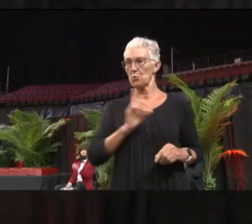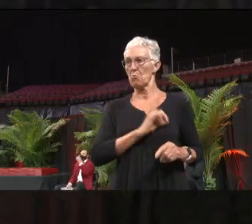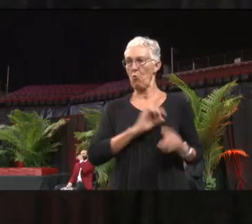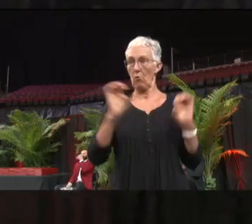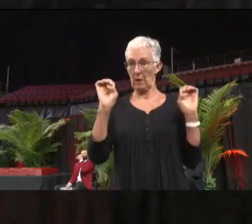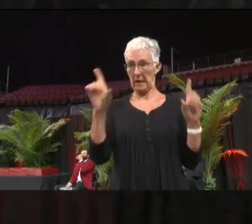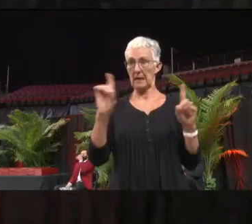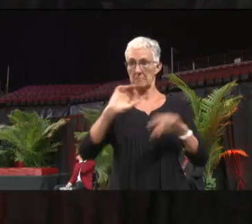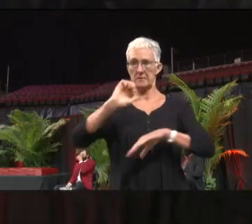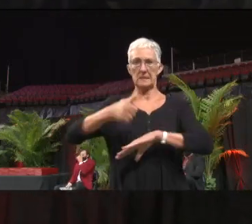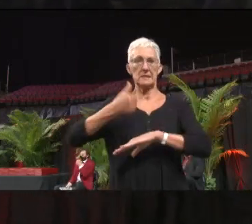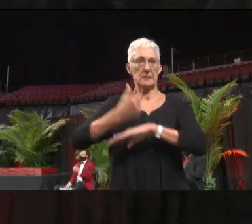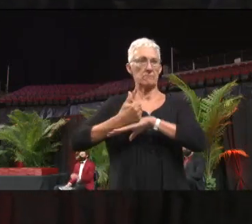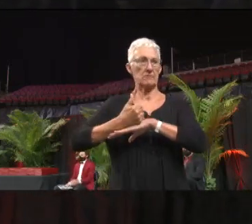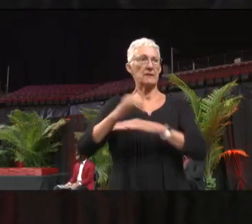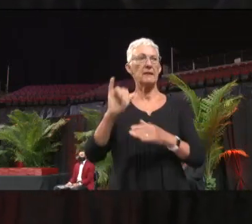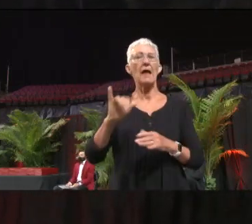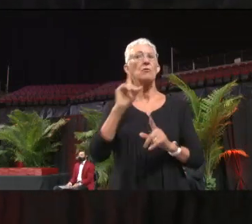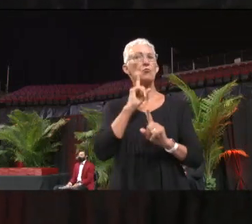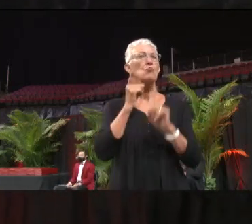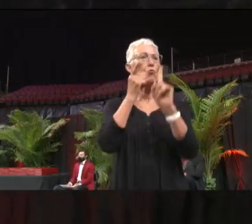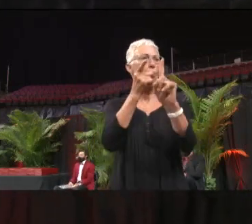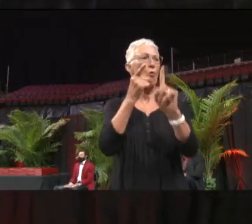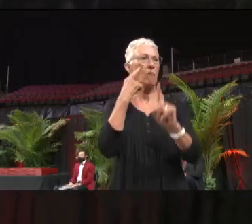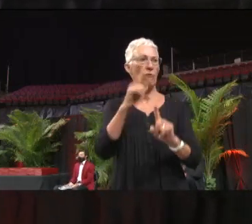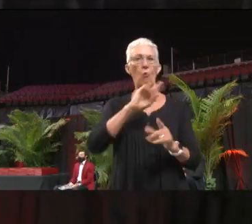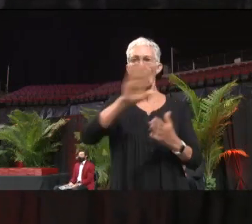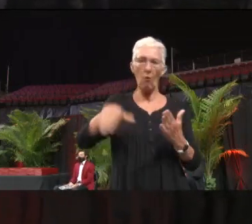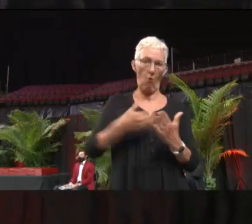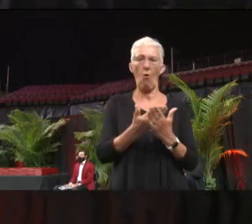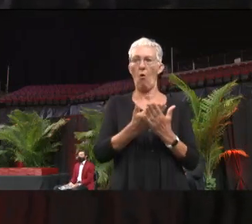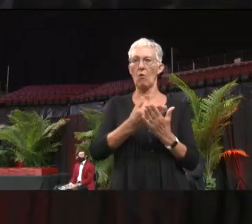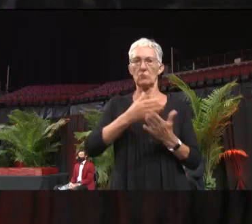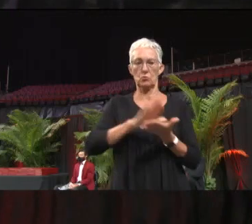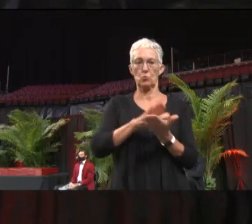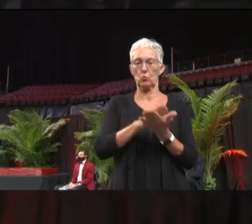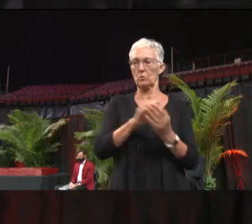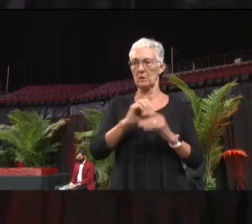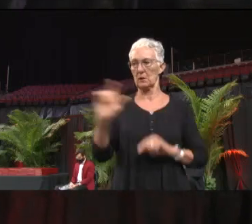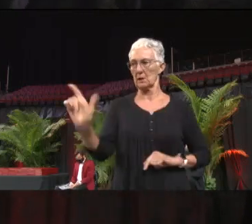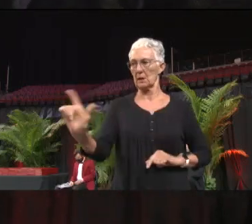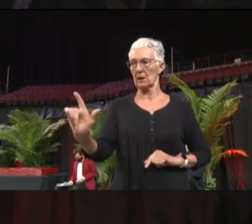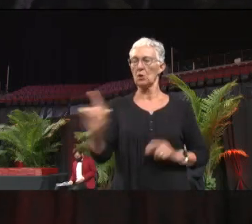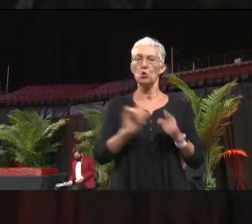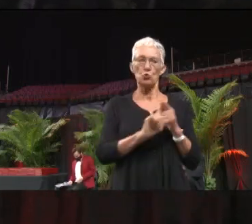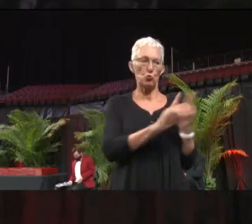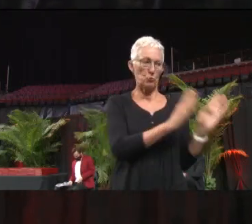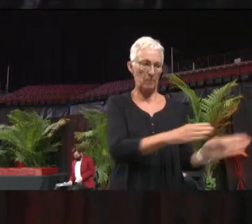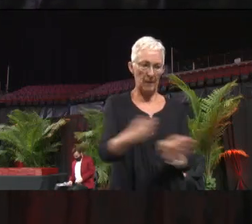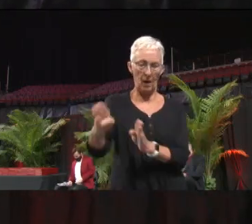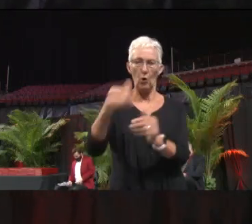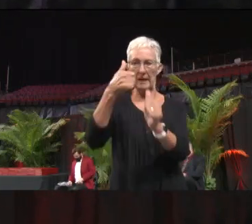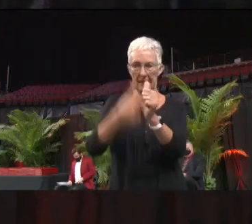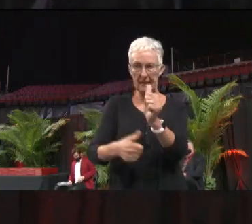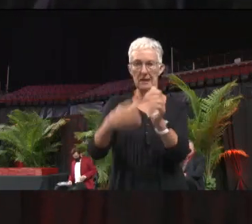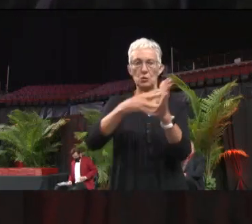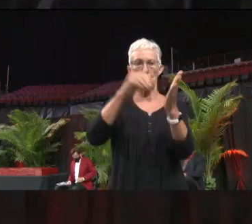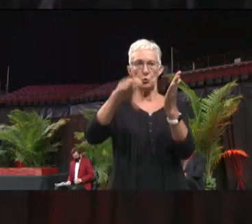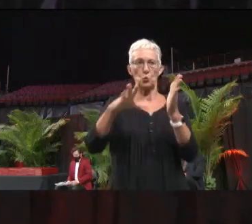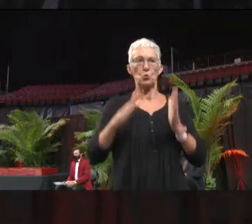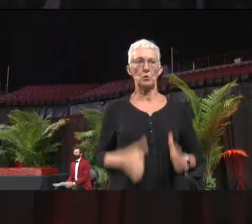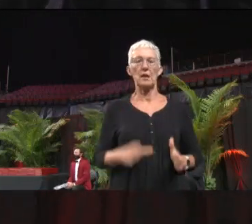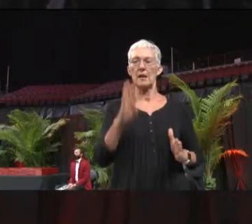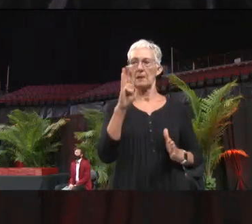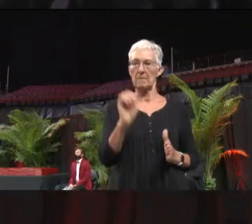that the overarching goal of Lincoln Public Schools is to prepare all students to be college, career, and